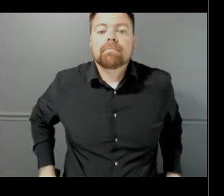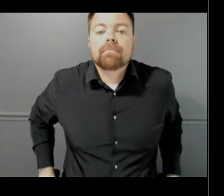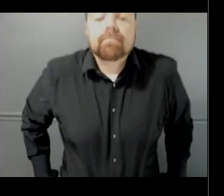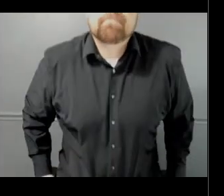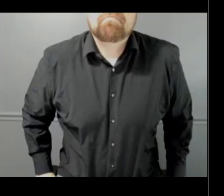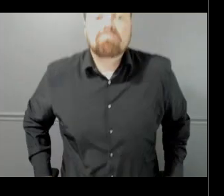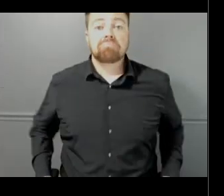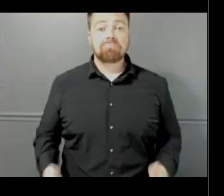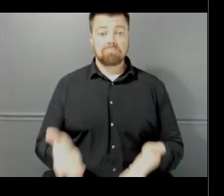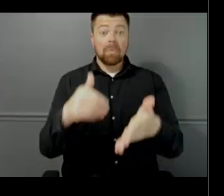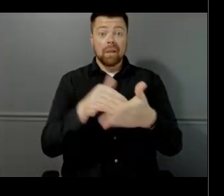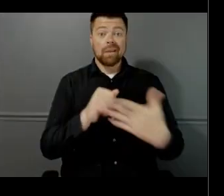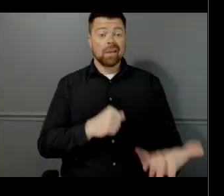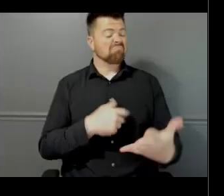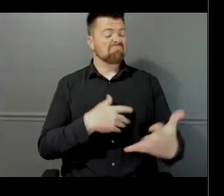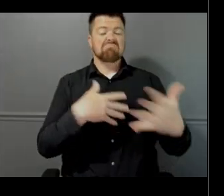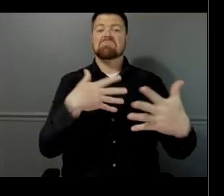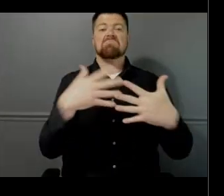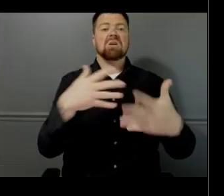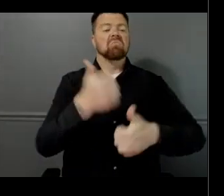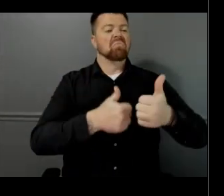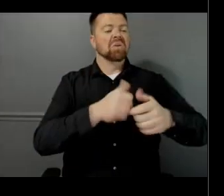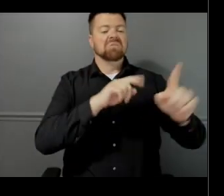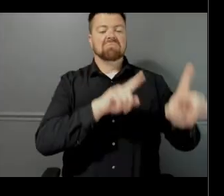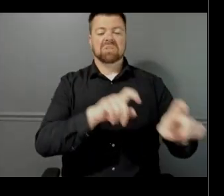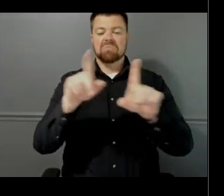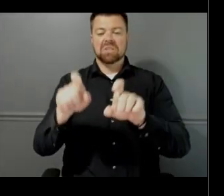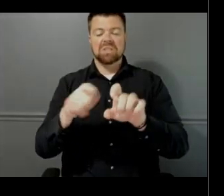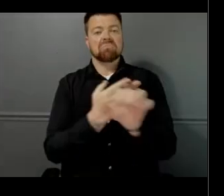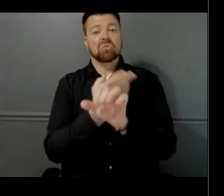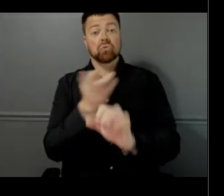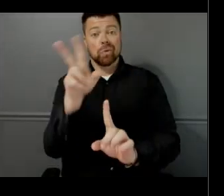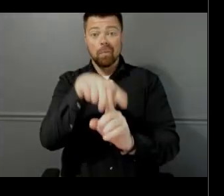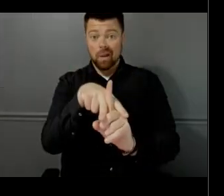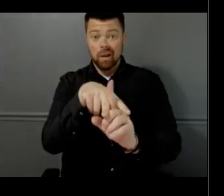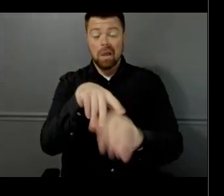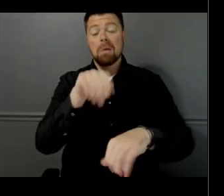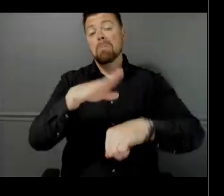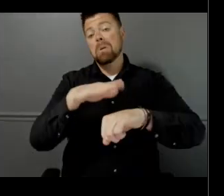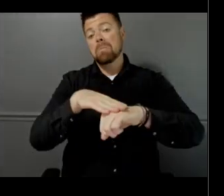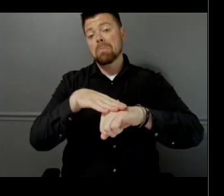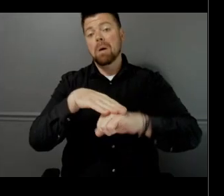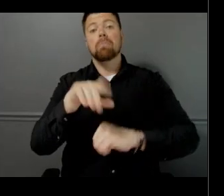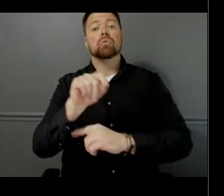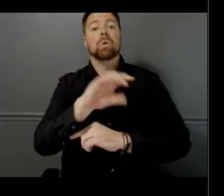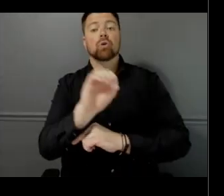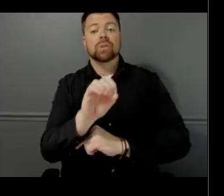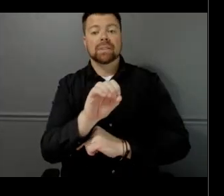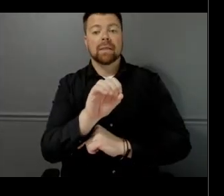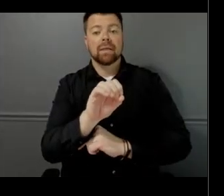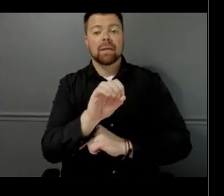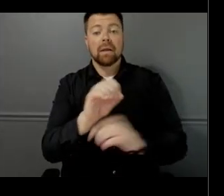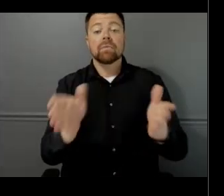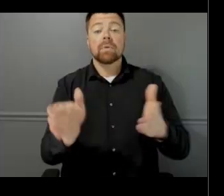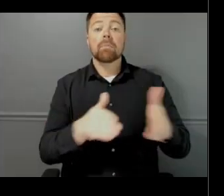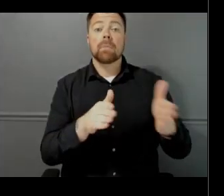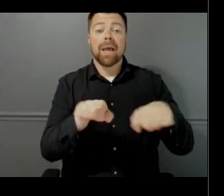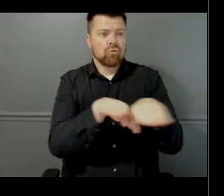Again, regardless of which test is used, the minimum 20% of the